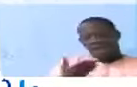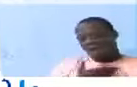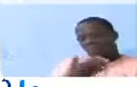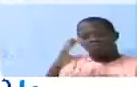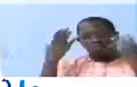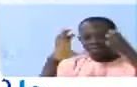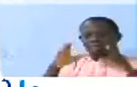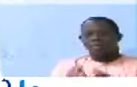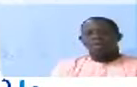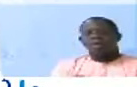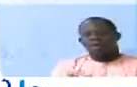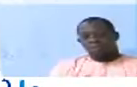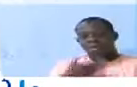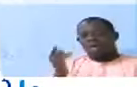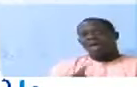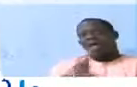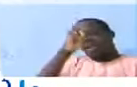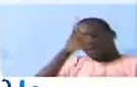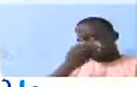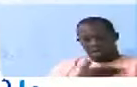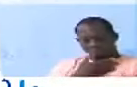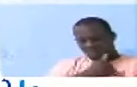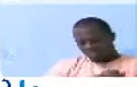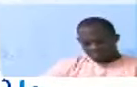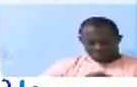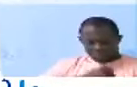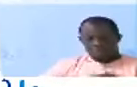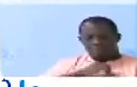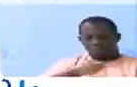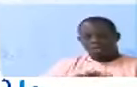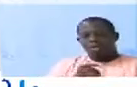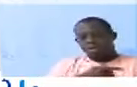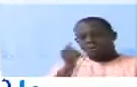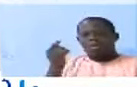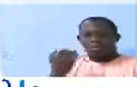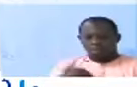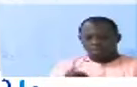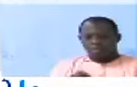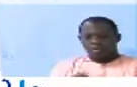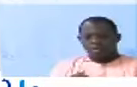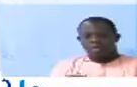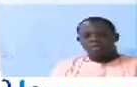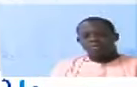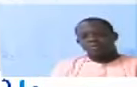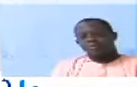Allah have mercy on his soul and Alhaji Morikeba Sedikan.